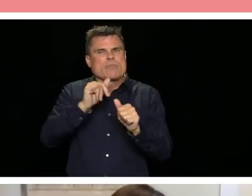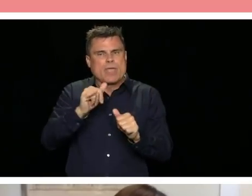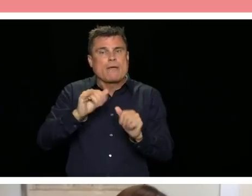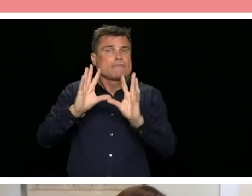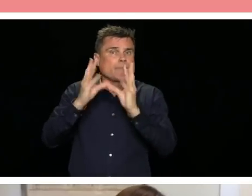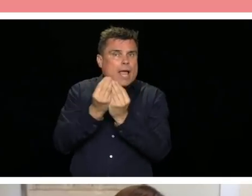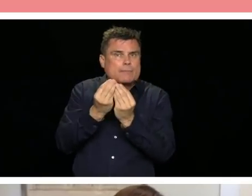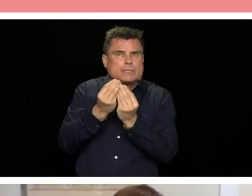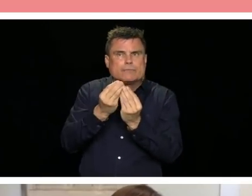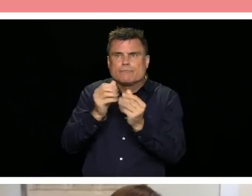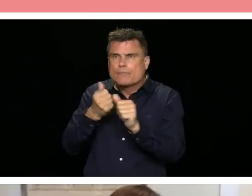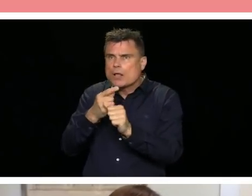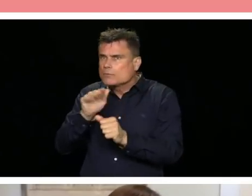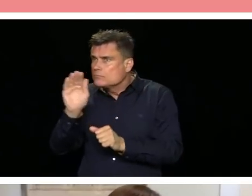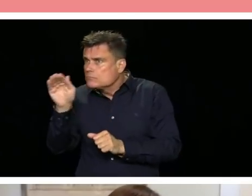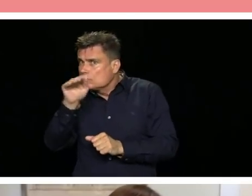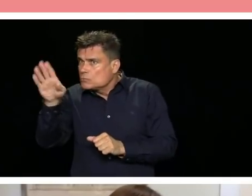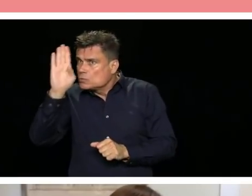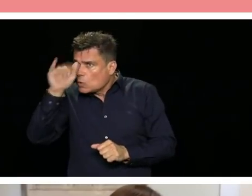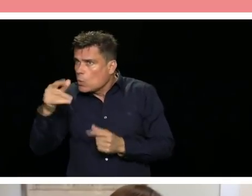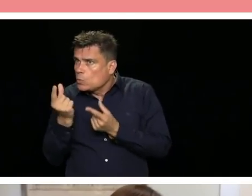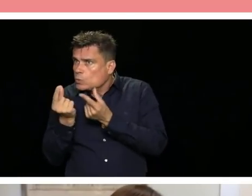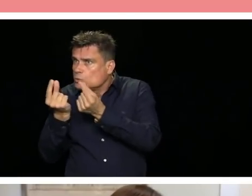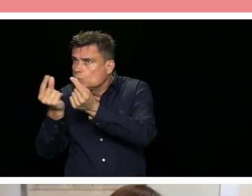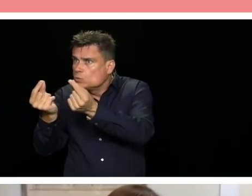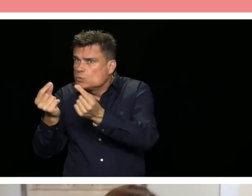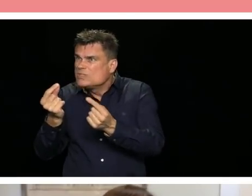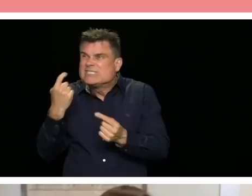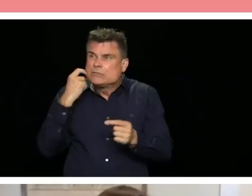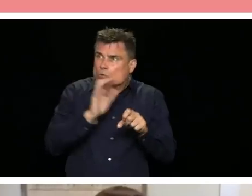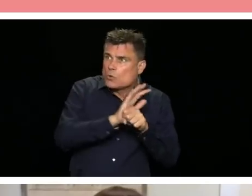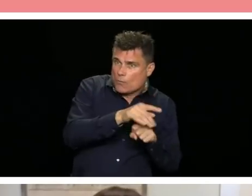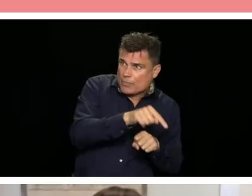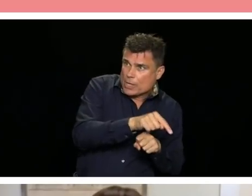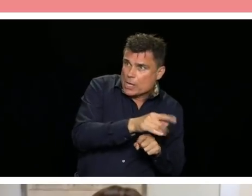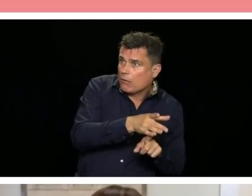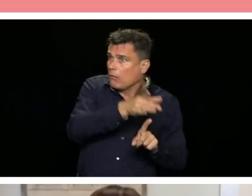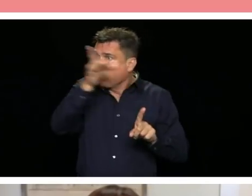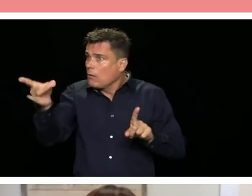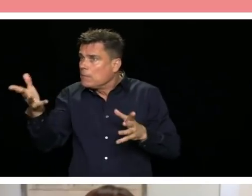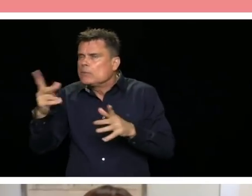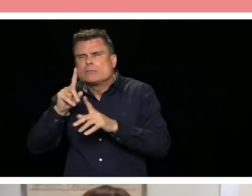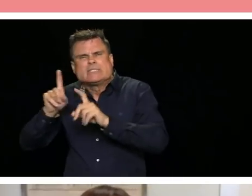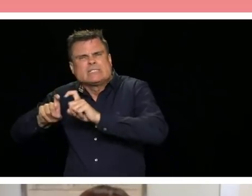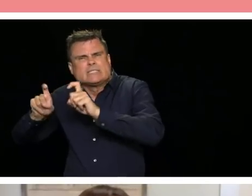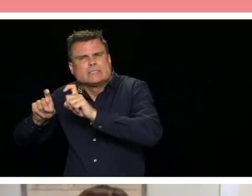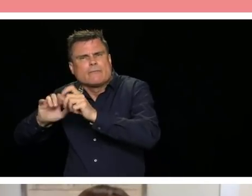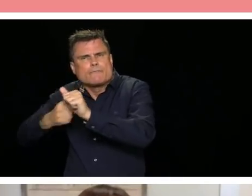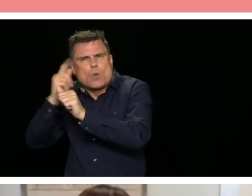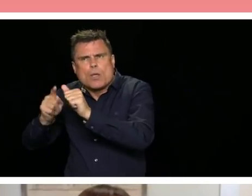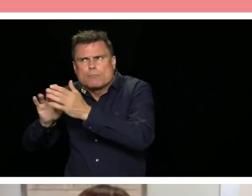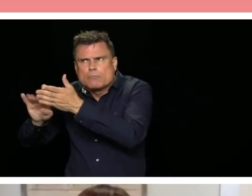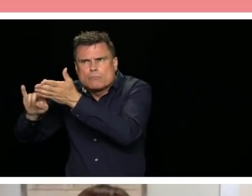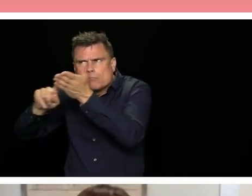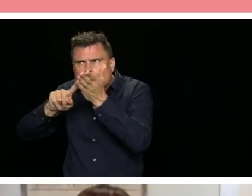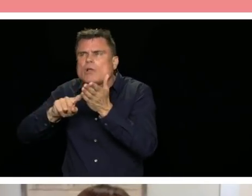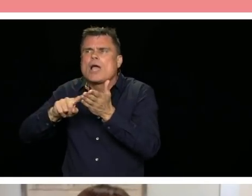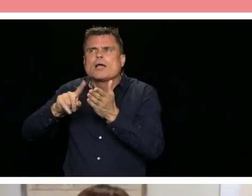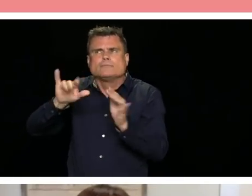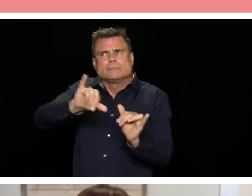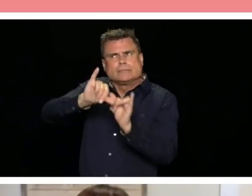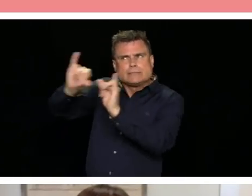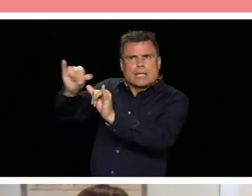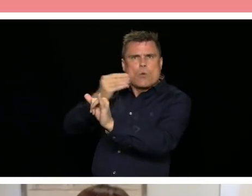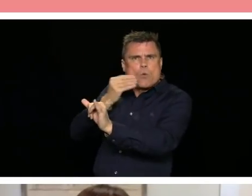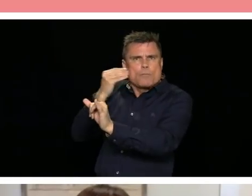staying at home. Should we deal with a case that spreads to another